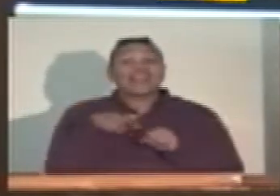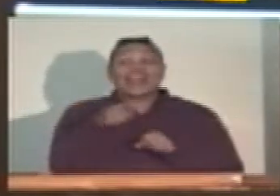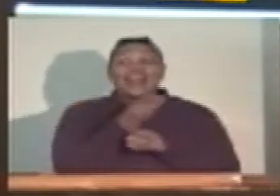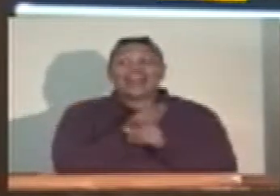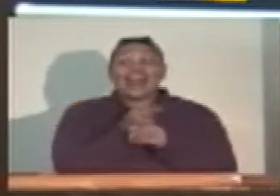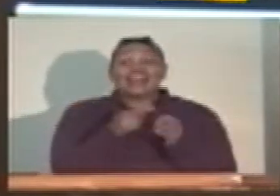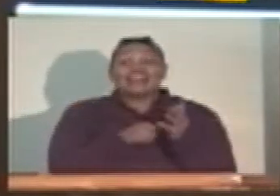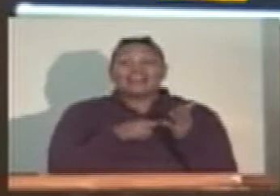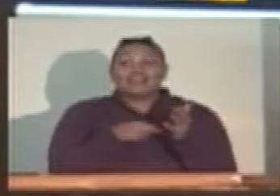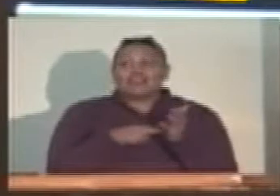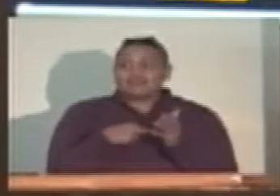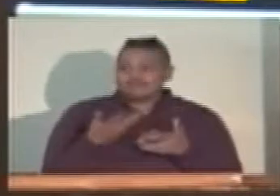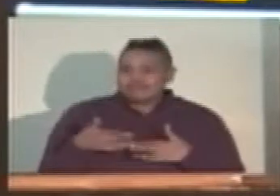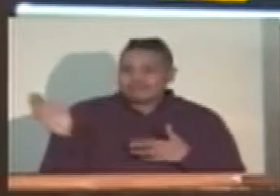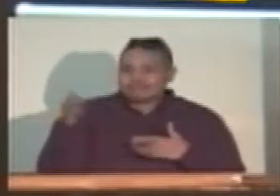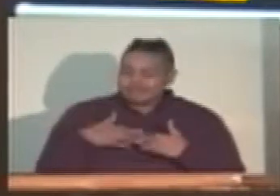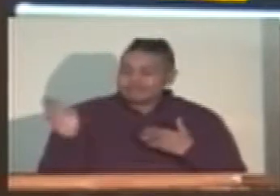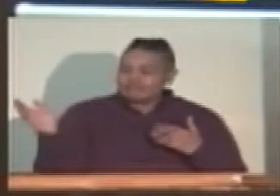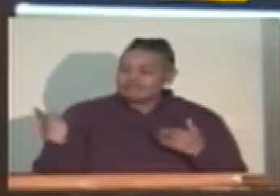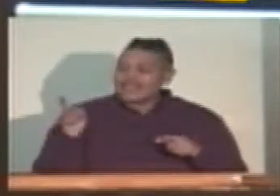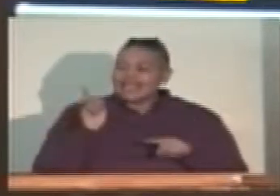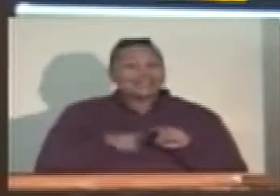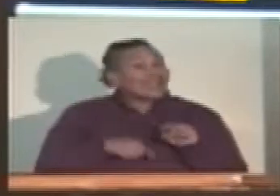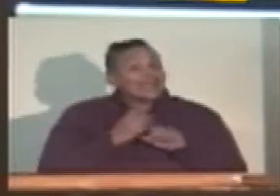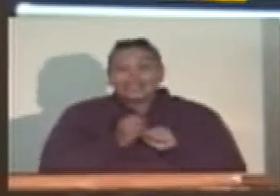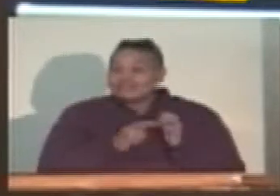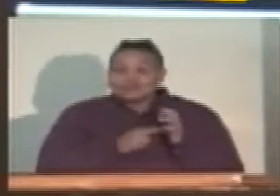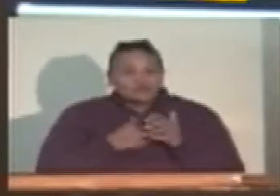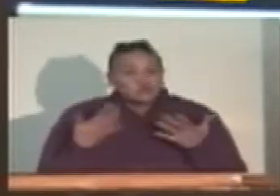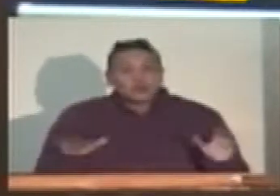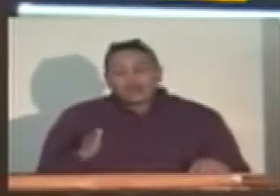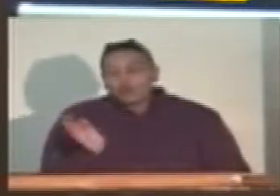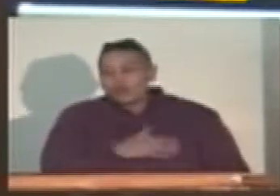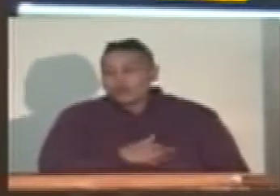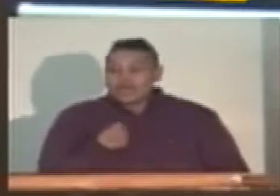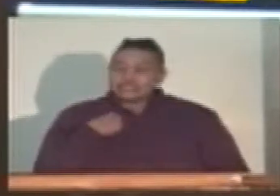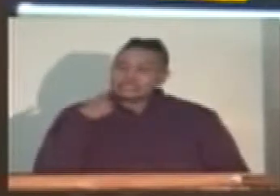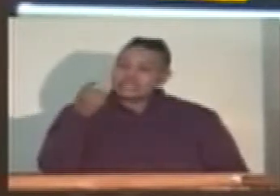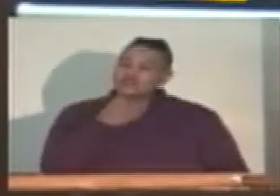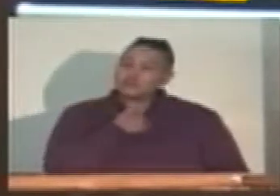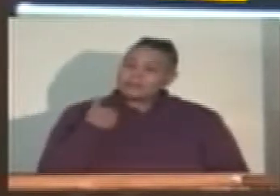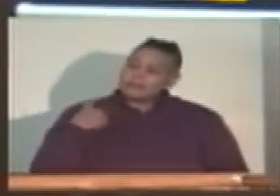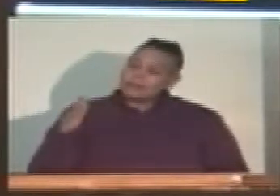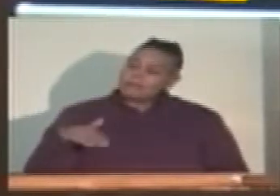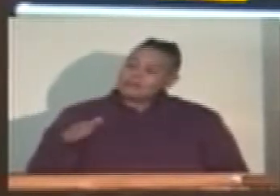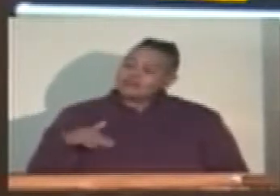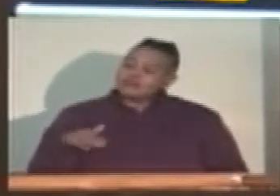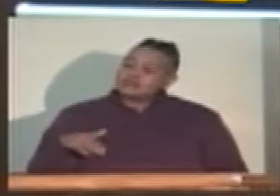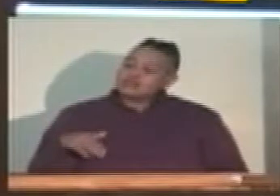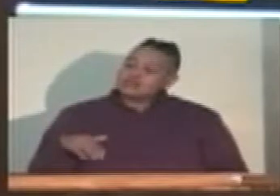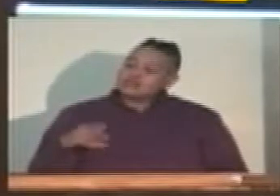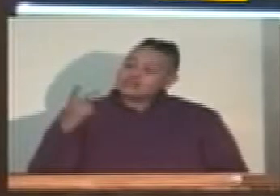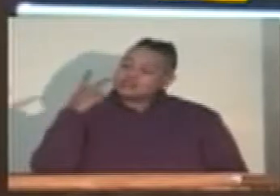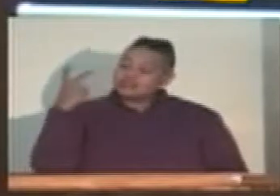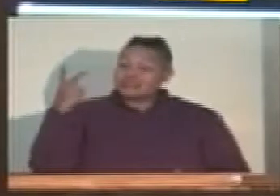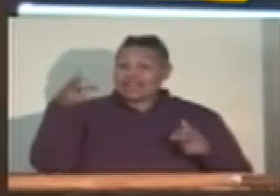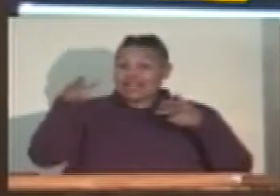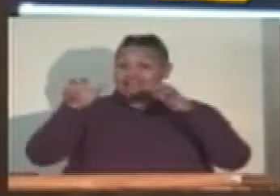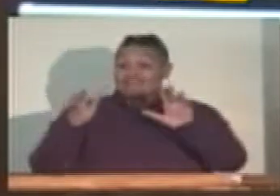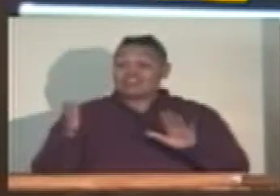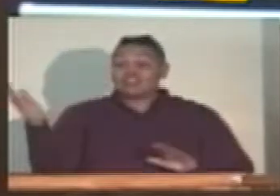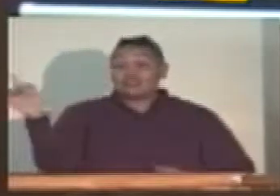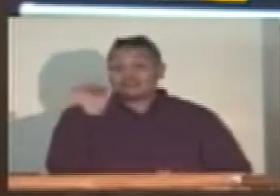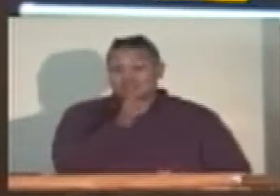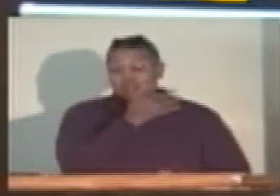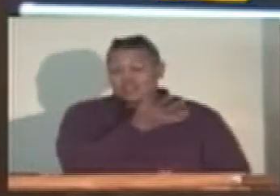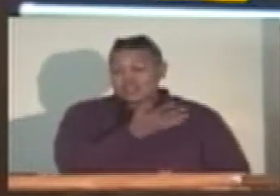land leased and could not get it leased. And I said to the Member of Parliament, see the investor here, I